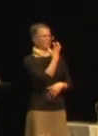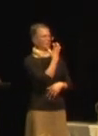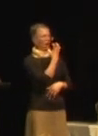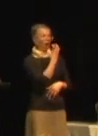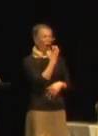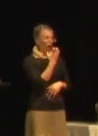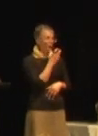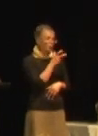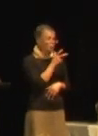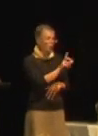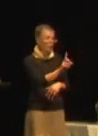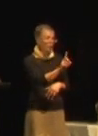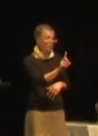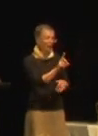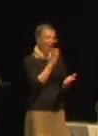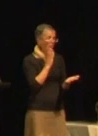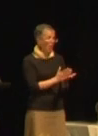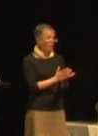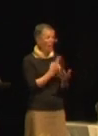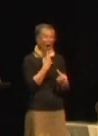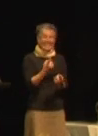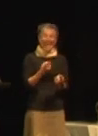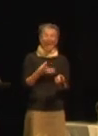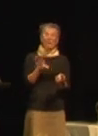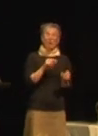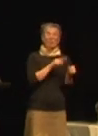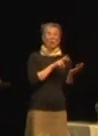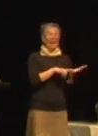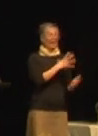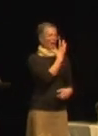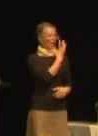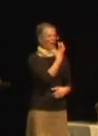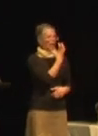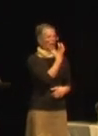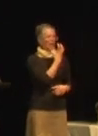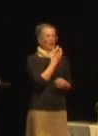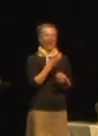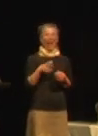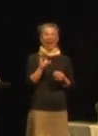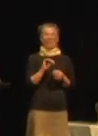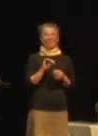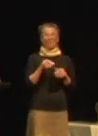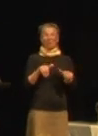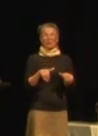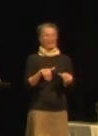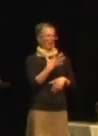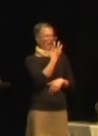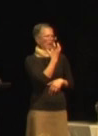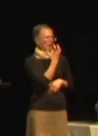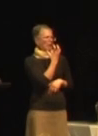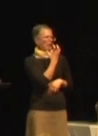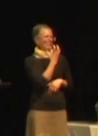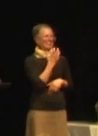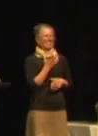I'm not kidding either. You know I'm right. Actually, that's a good moment to tell this story about the